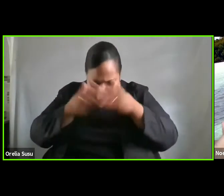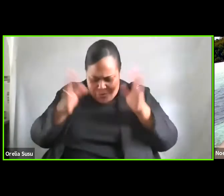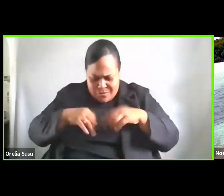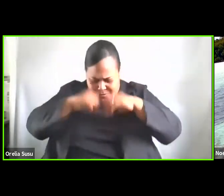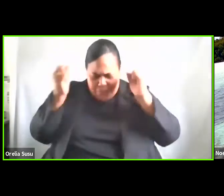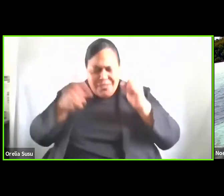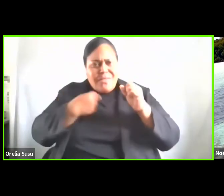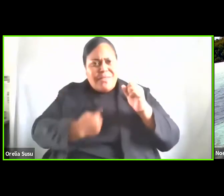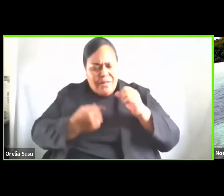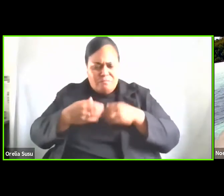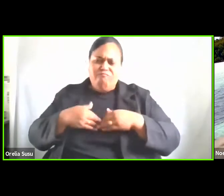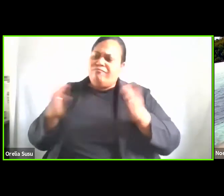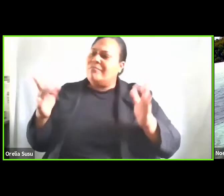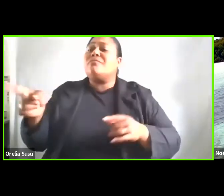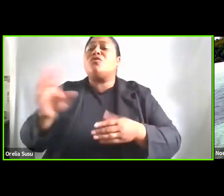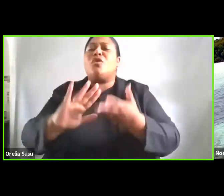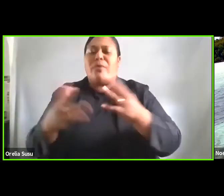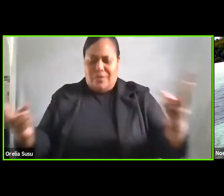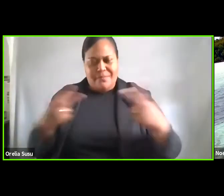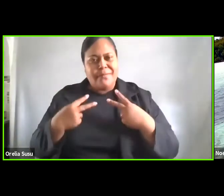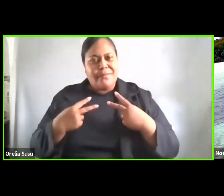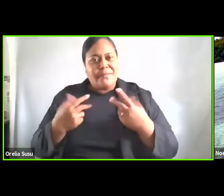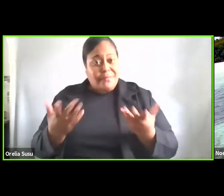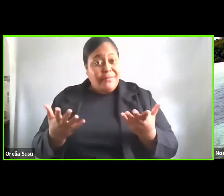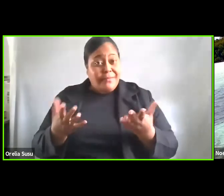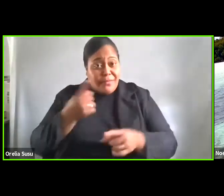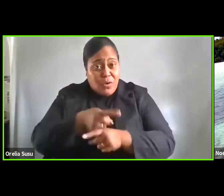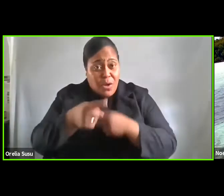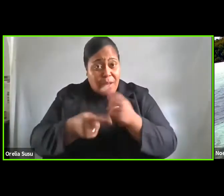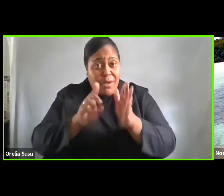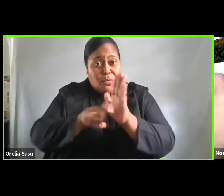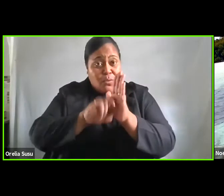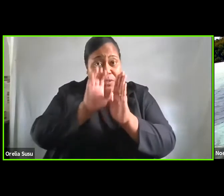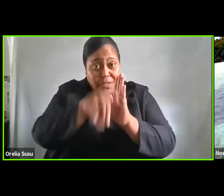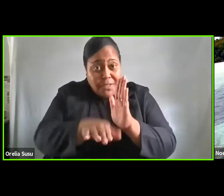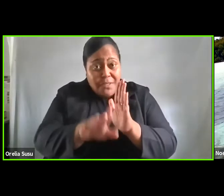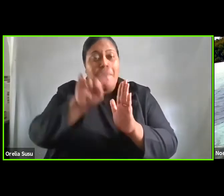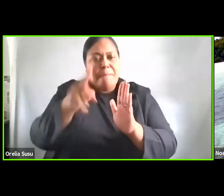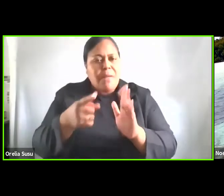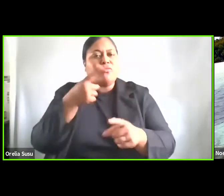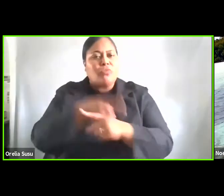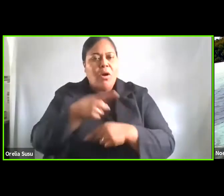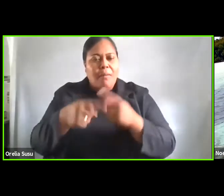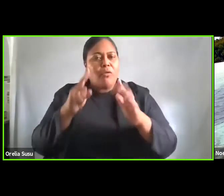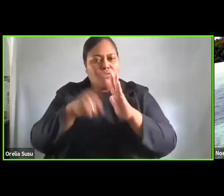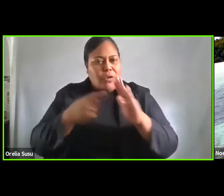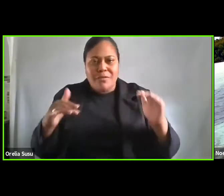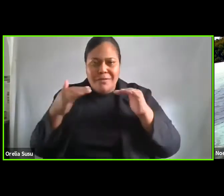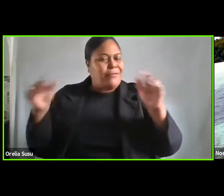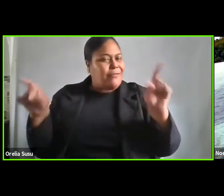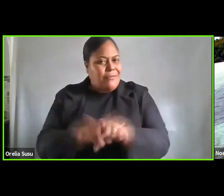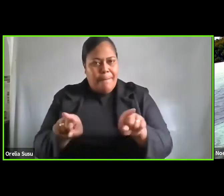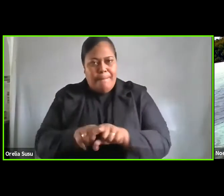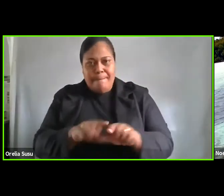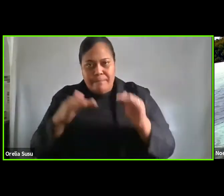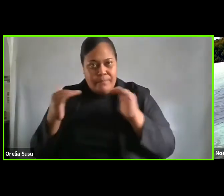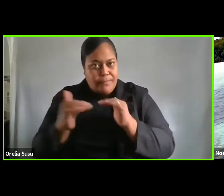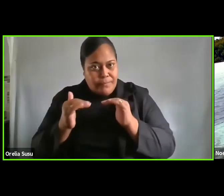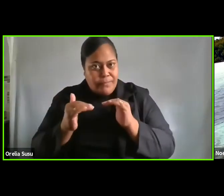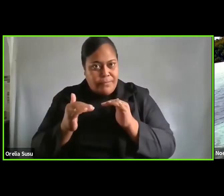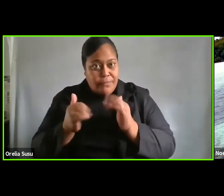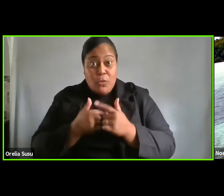okay let's talk resilience but let's talk justice in the middle of that resilience and in order to do that we